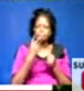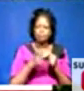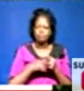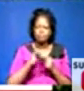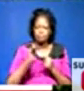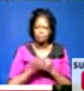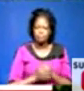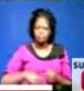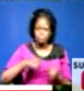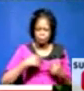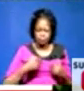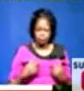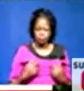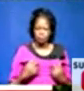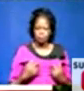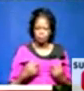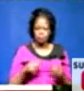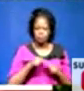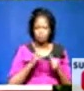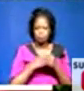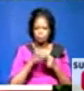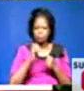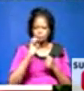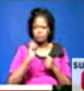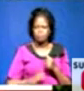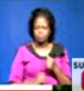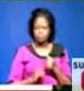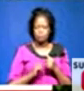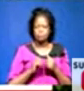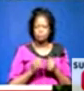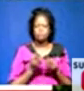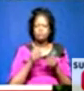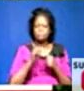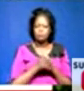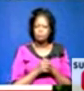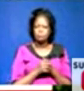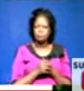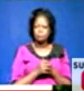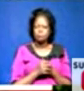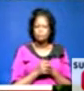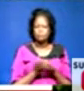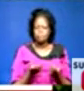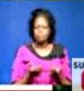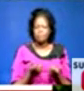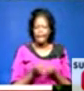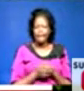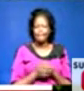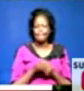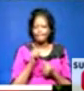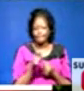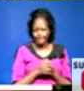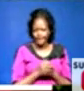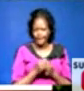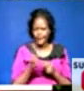We are close to 90% compliance in terms of enforcement of the